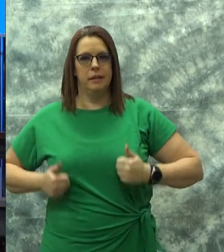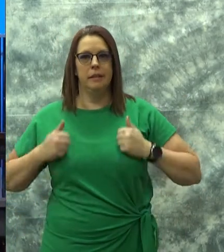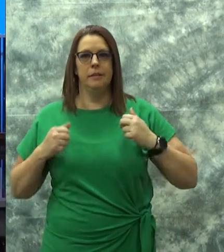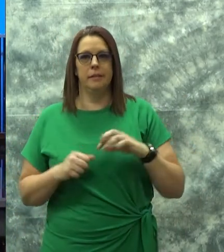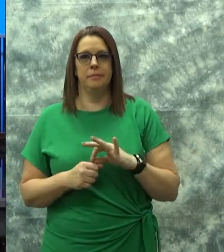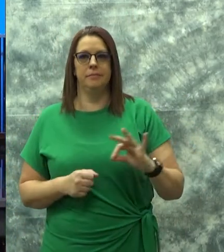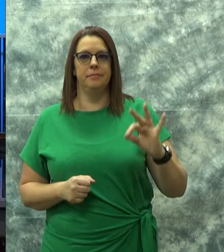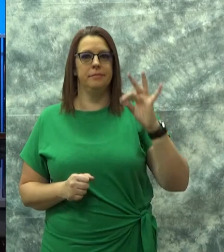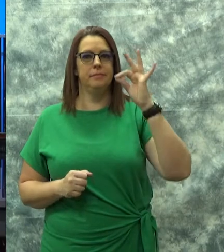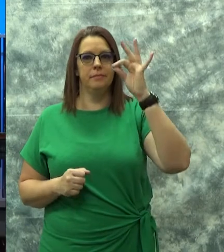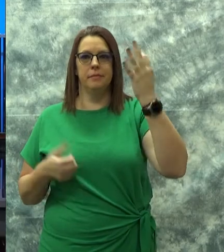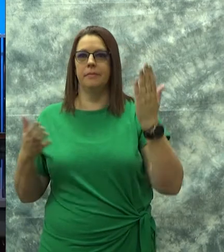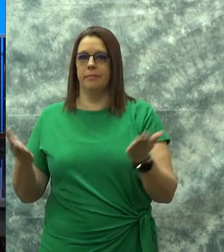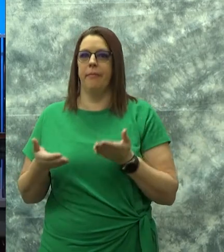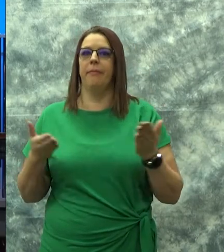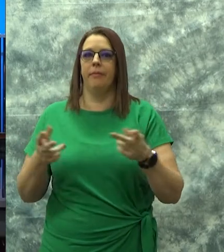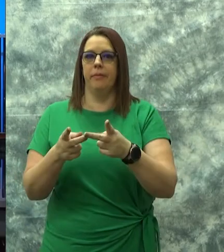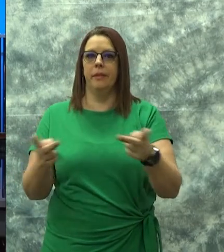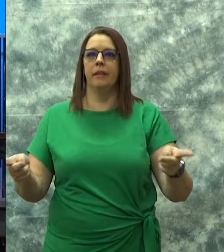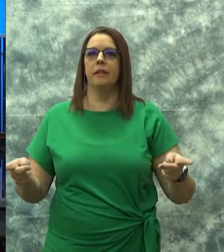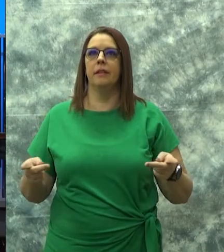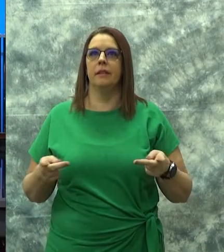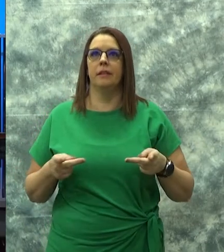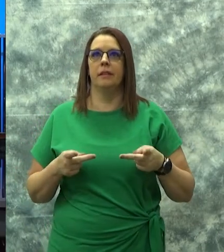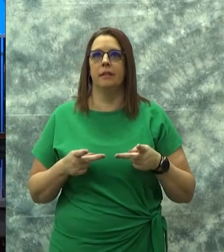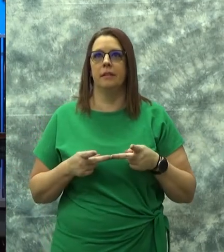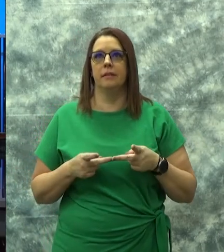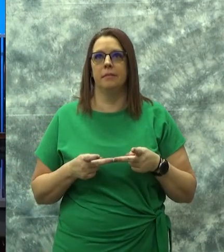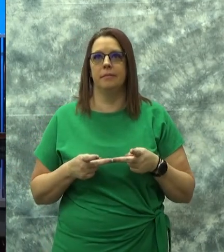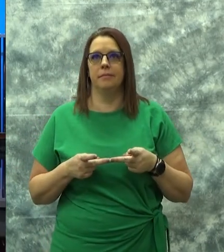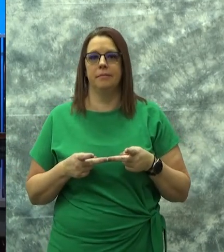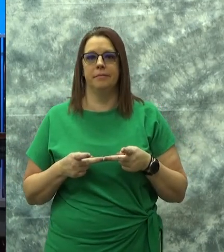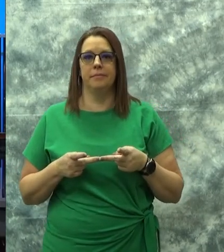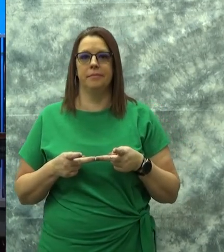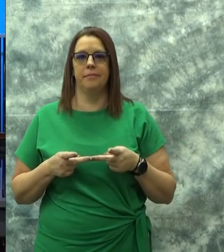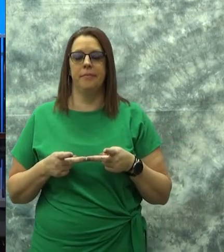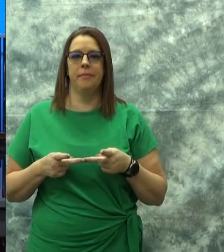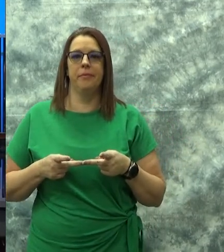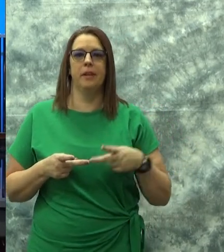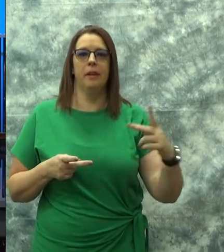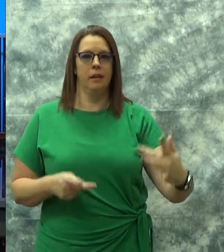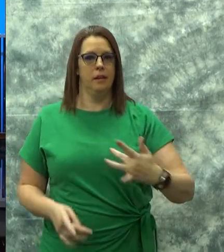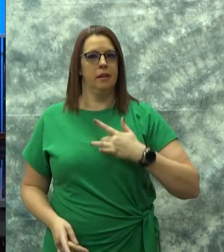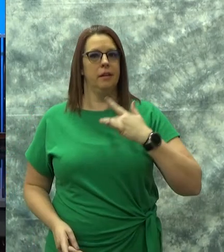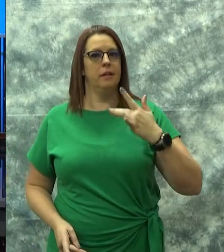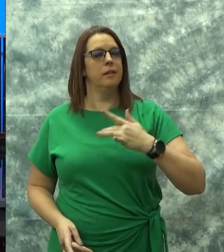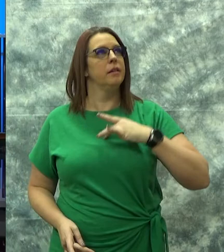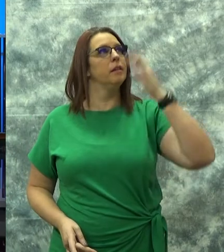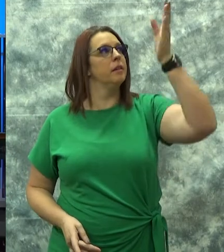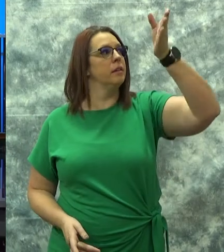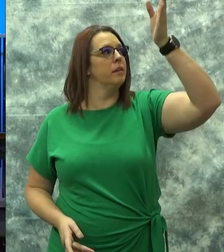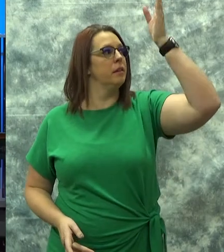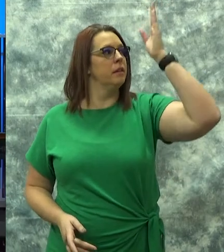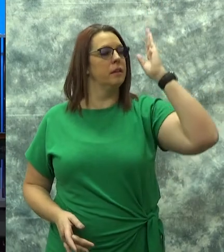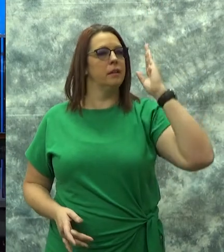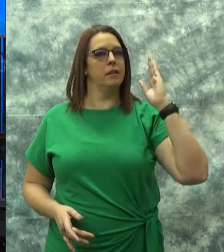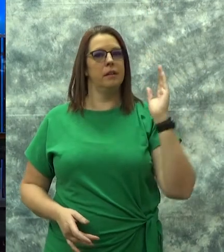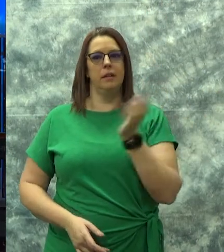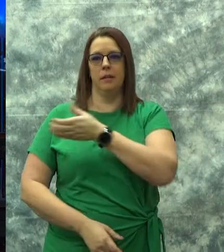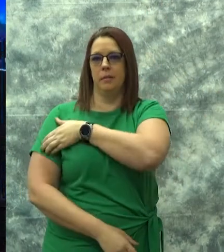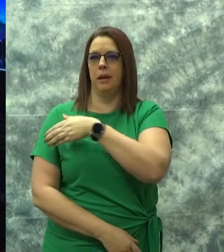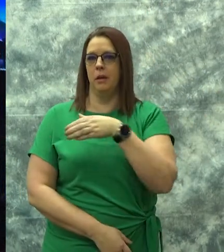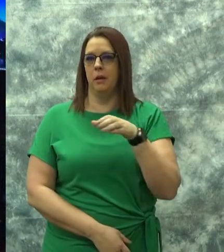Surely the presence of God is in this place. I